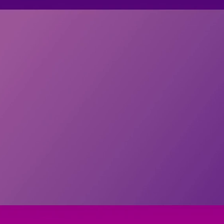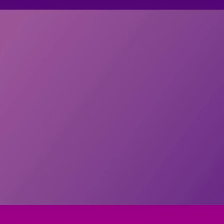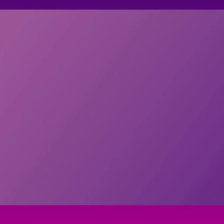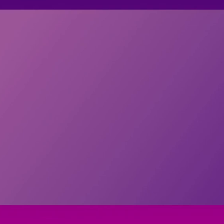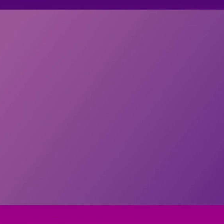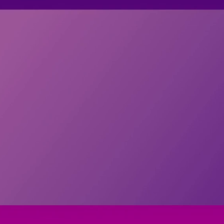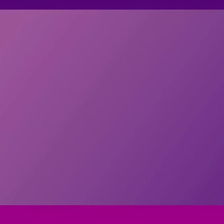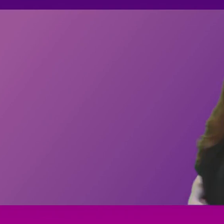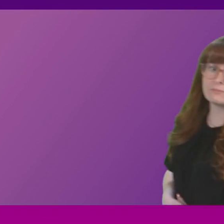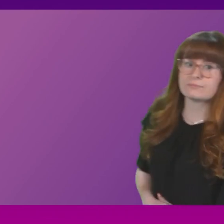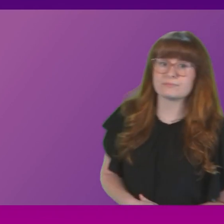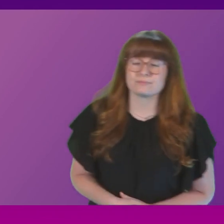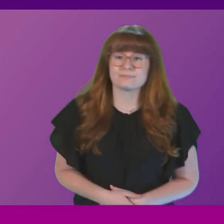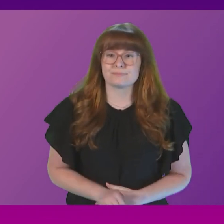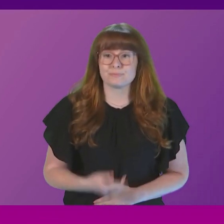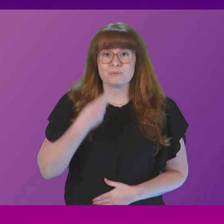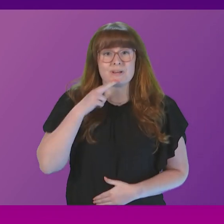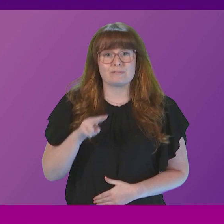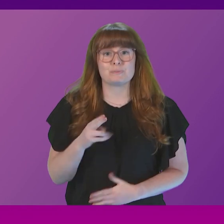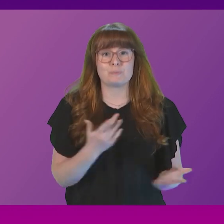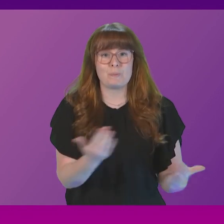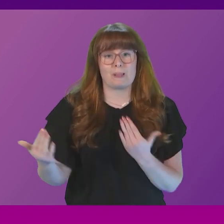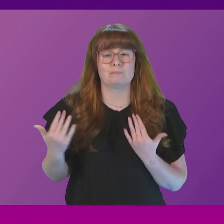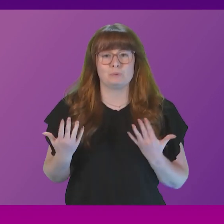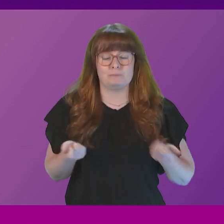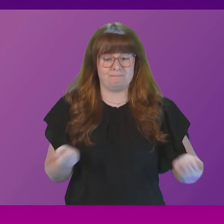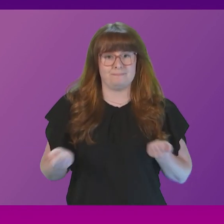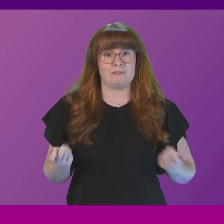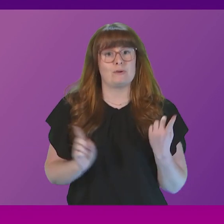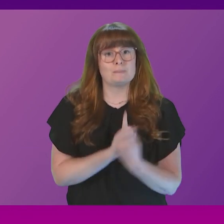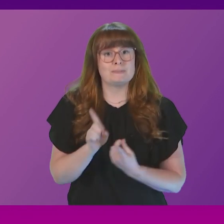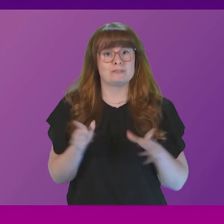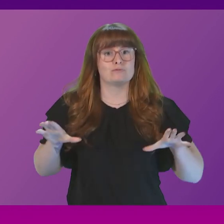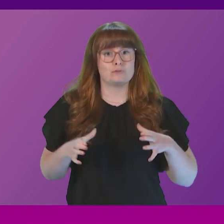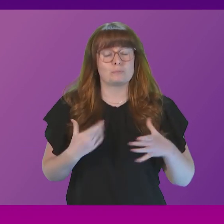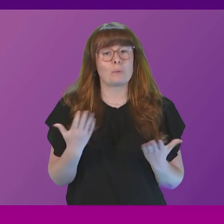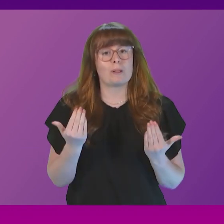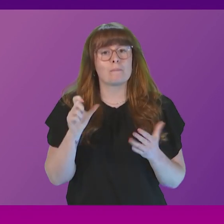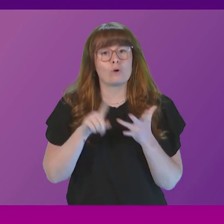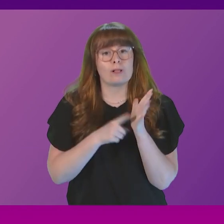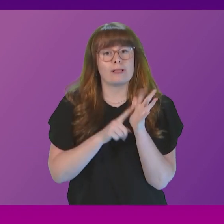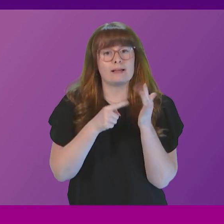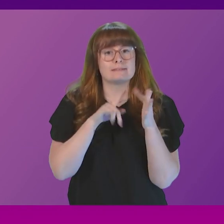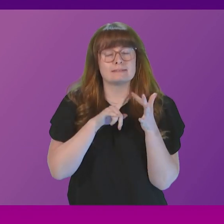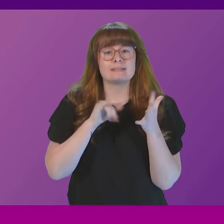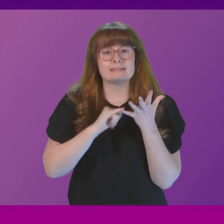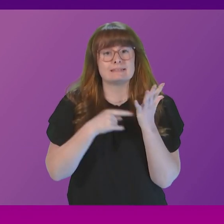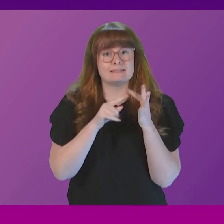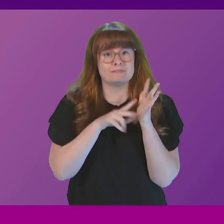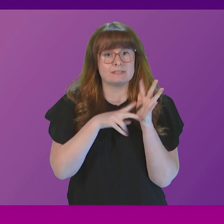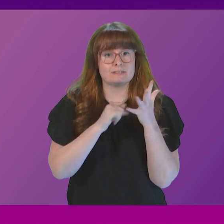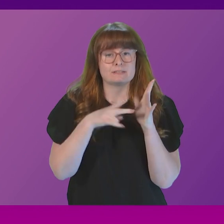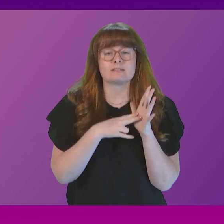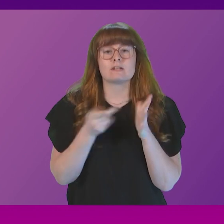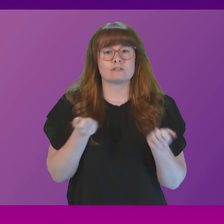Okay, good afternoon and welcome to this meeting of the Conveners Group. Can I welcome Colette Stevenson, Convener of Social Justice and